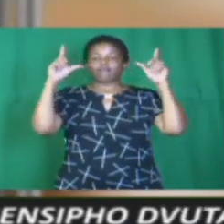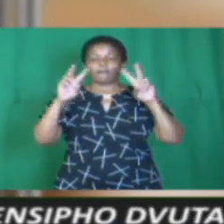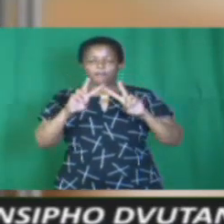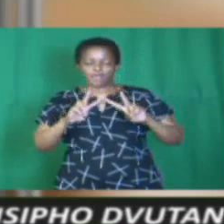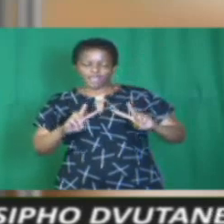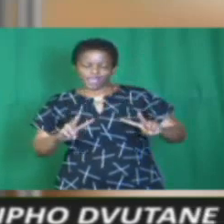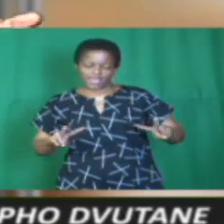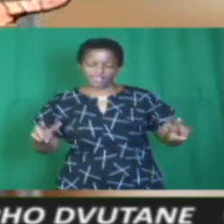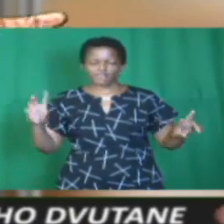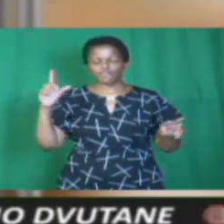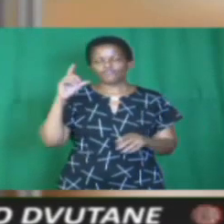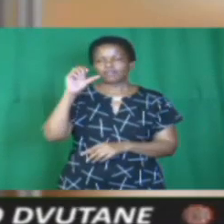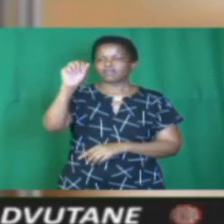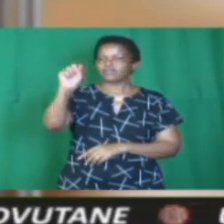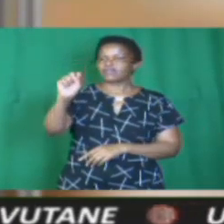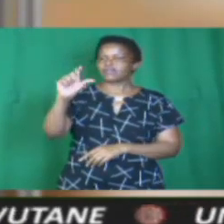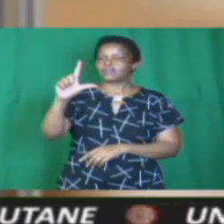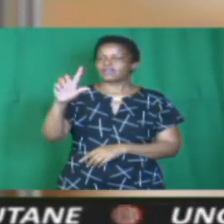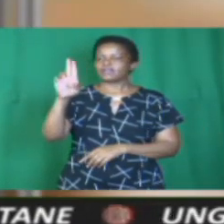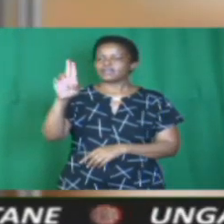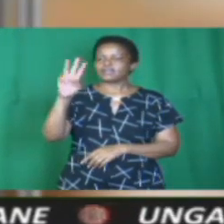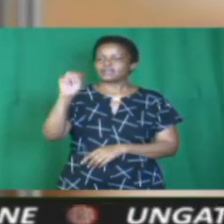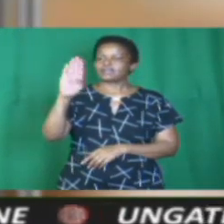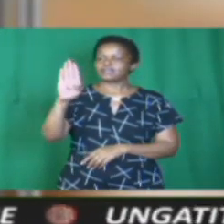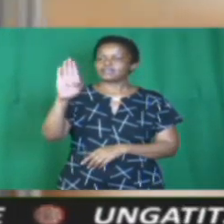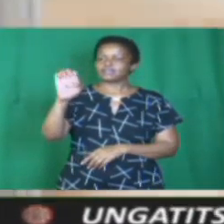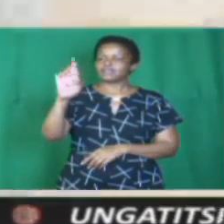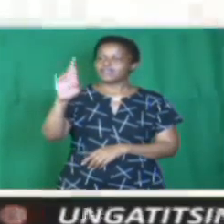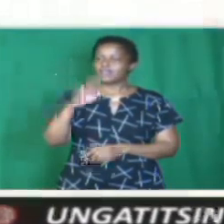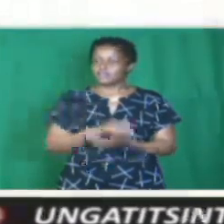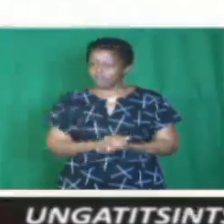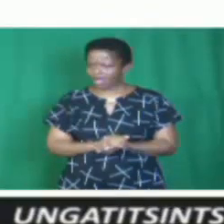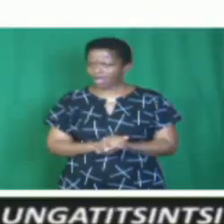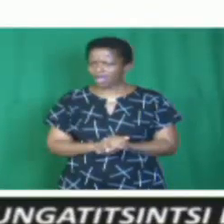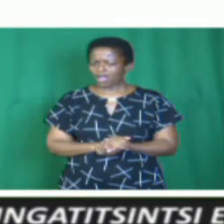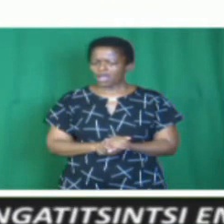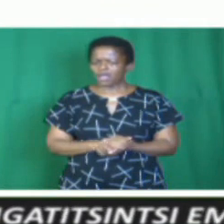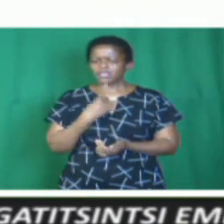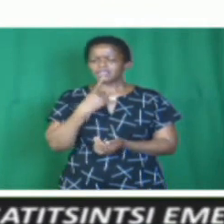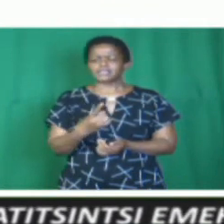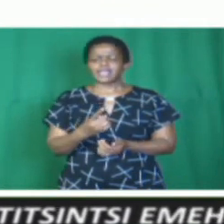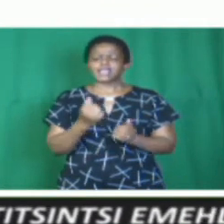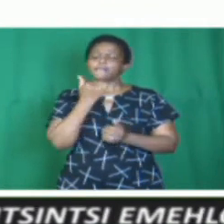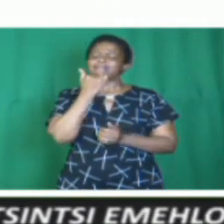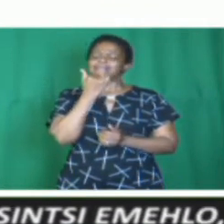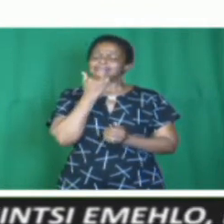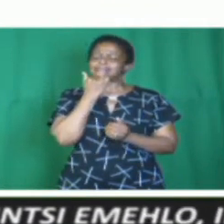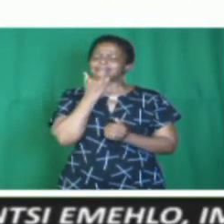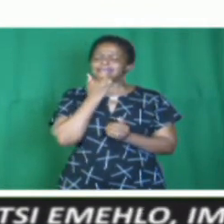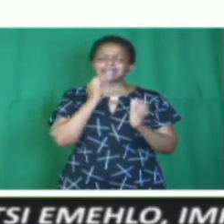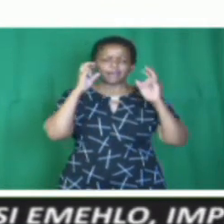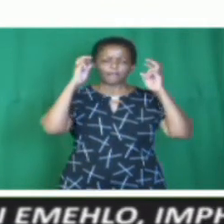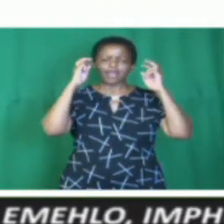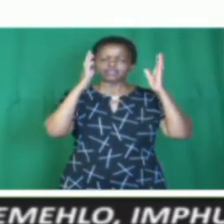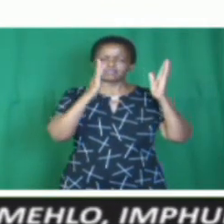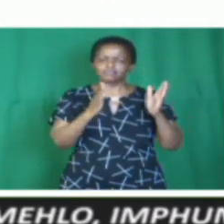the Manzini satellite bus rank is a human being. It is being what? Personified. It now sleeps. And it